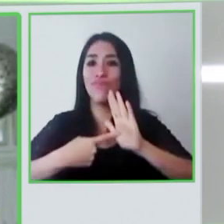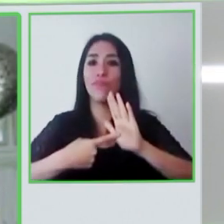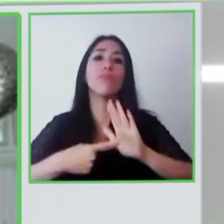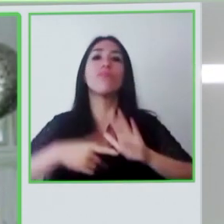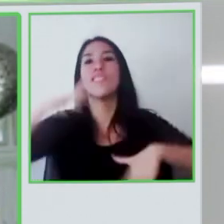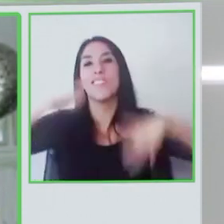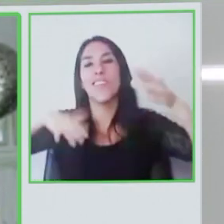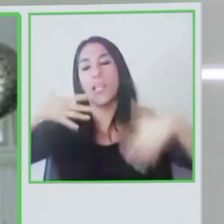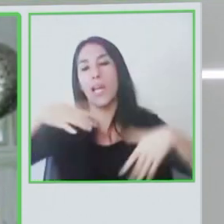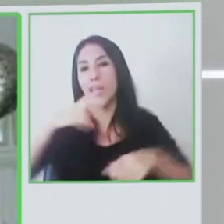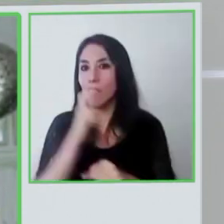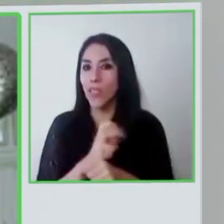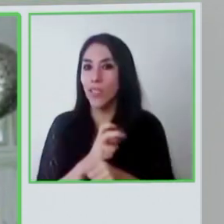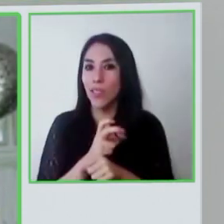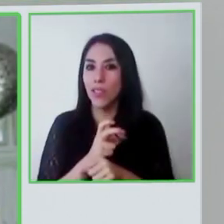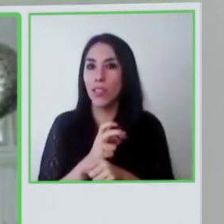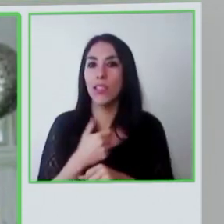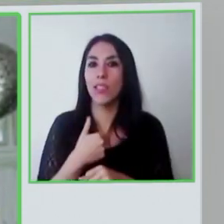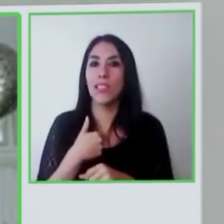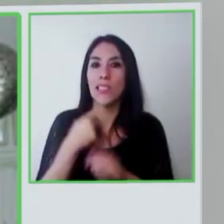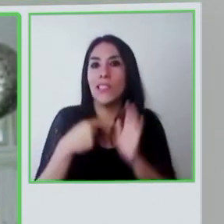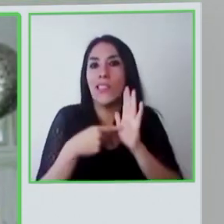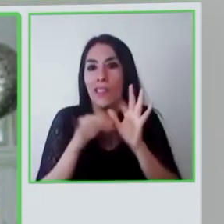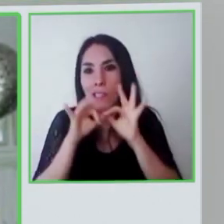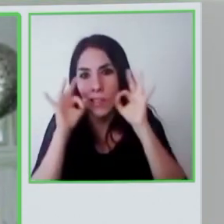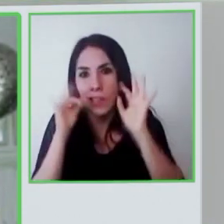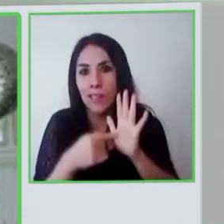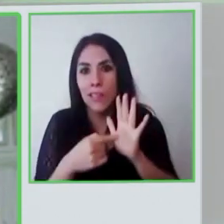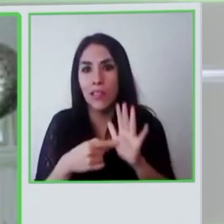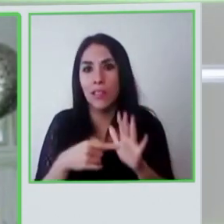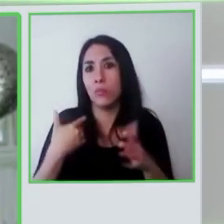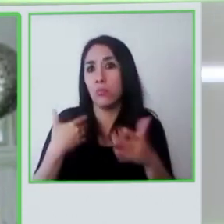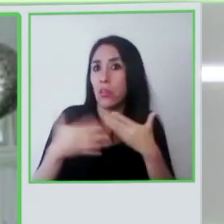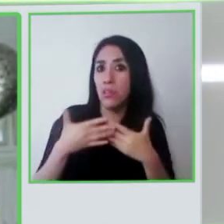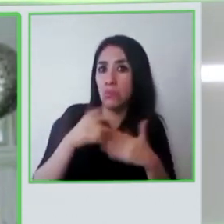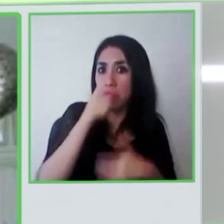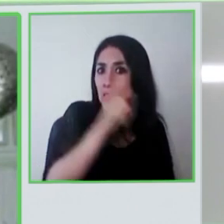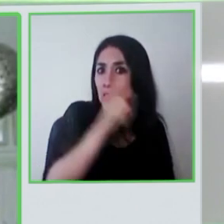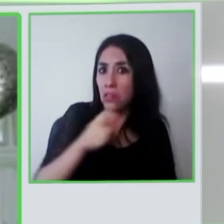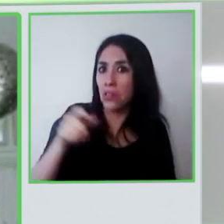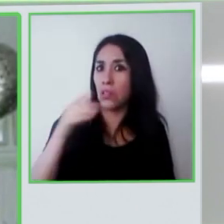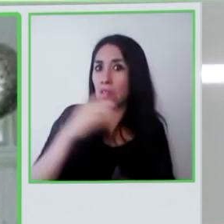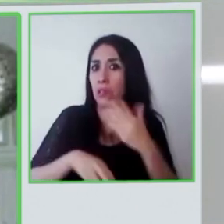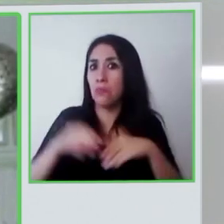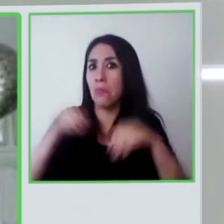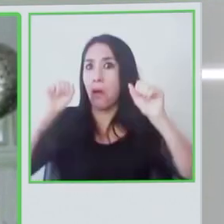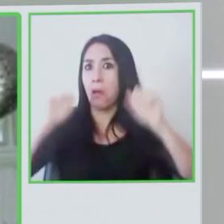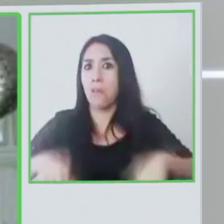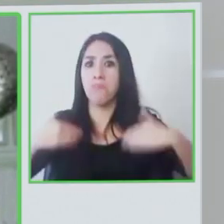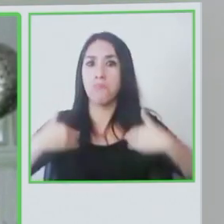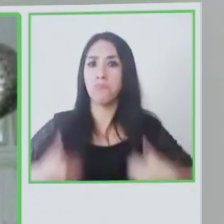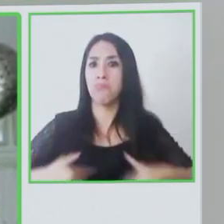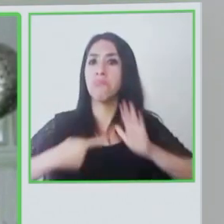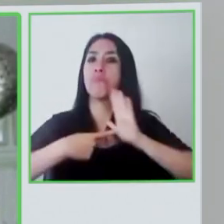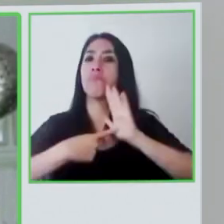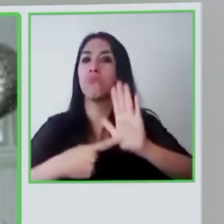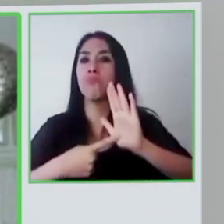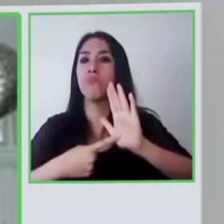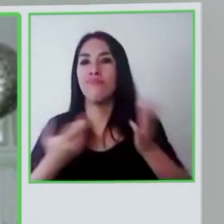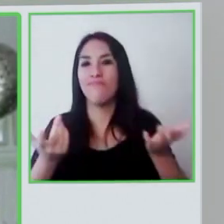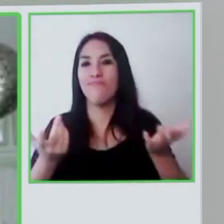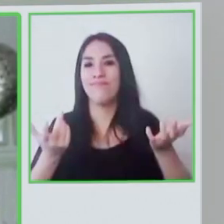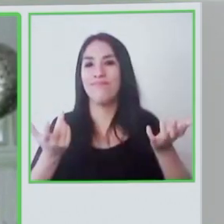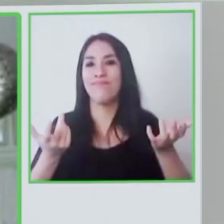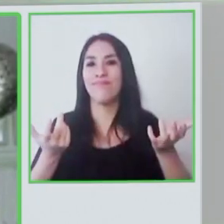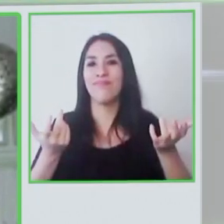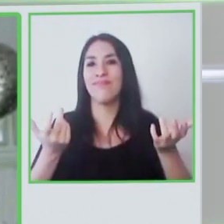these resource groups are making easier for employees with disabilities, no matter what their disability is or